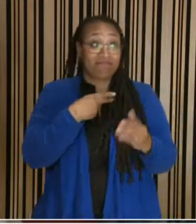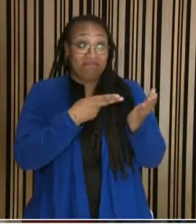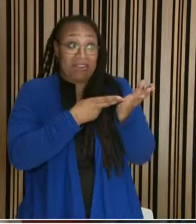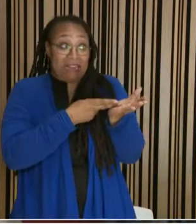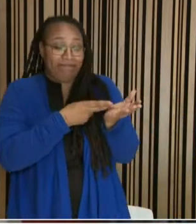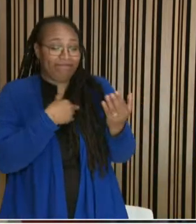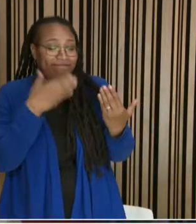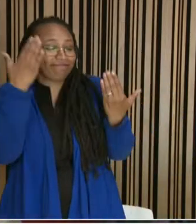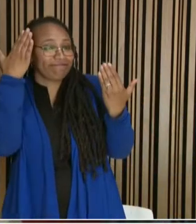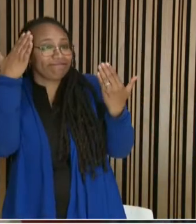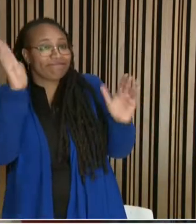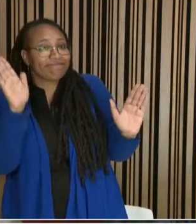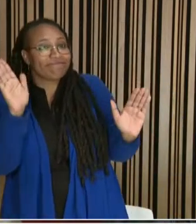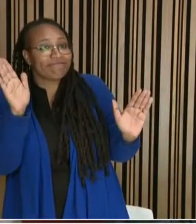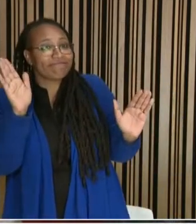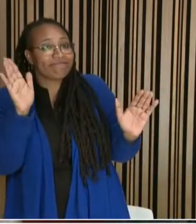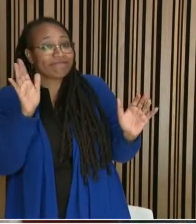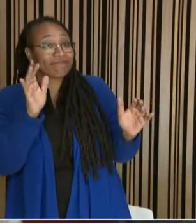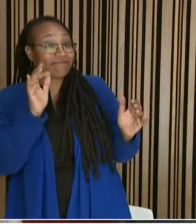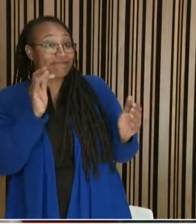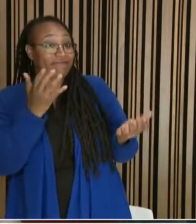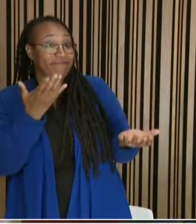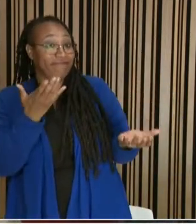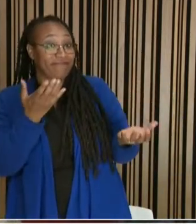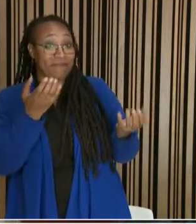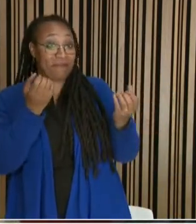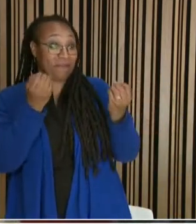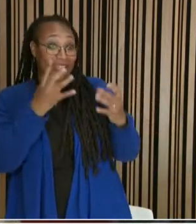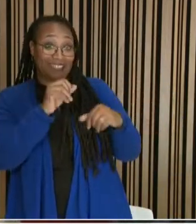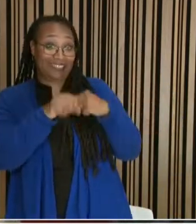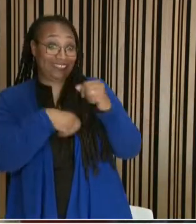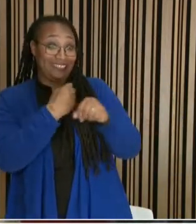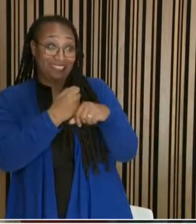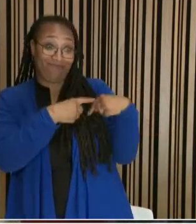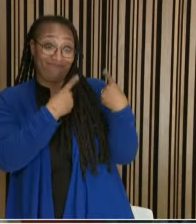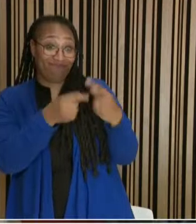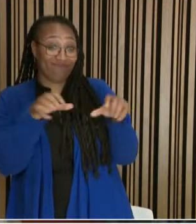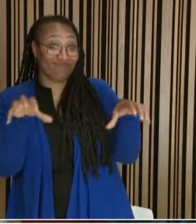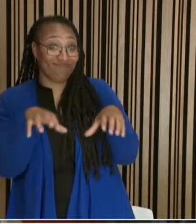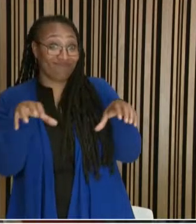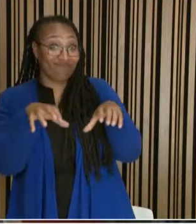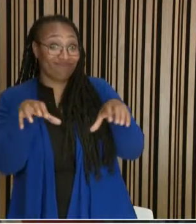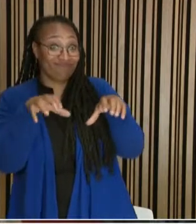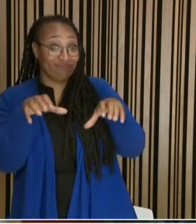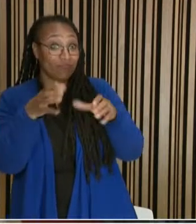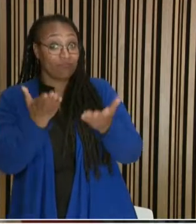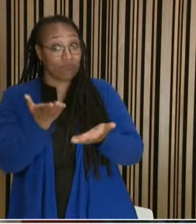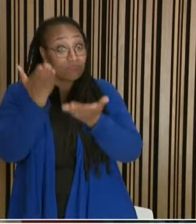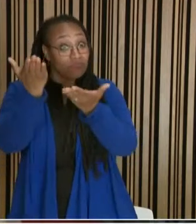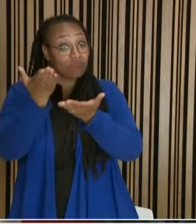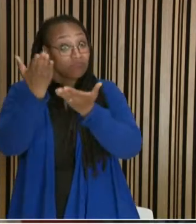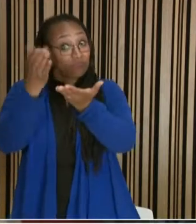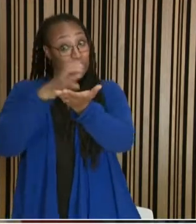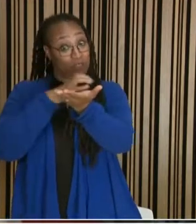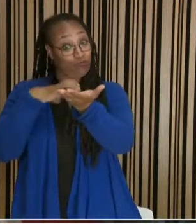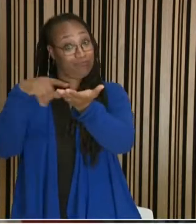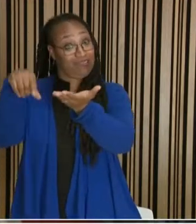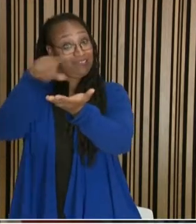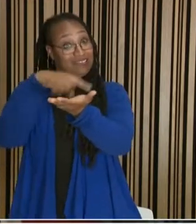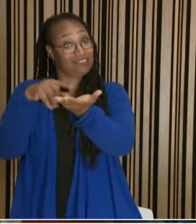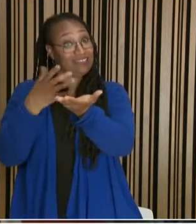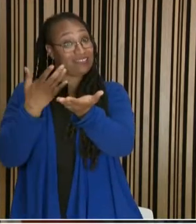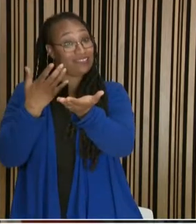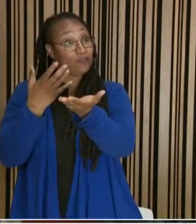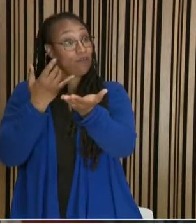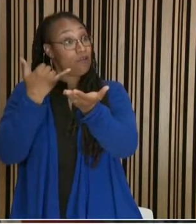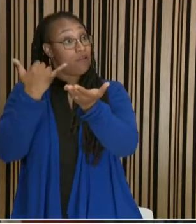We recommend, and they've had many, many years of work. They made recommendations to the council. So I don't know